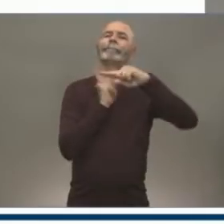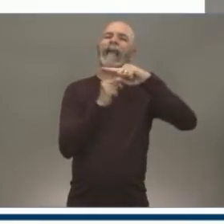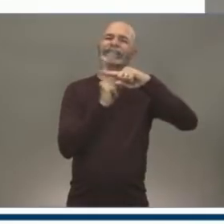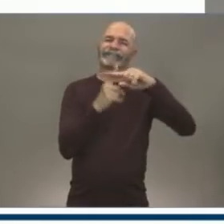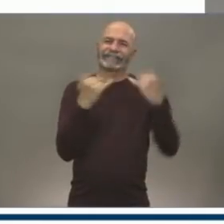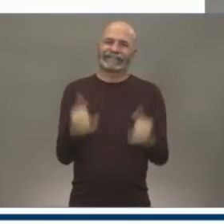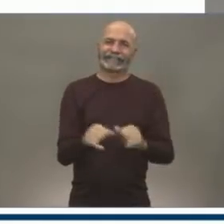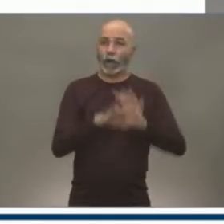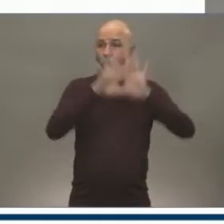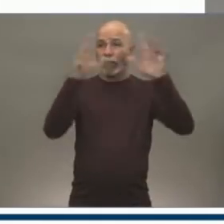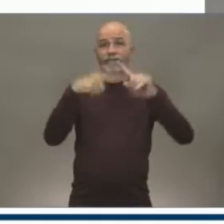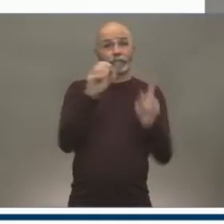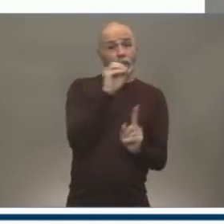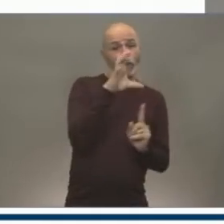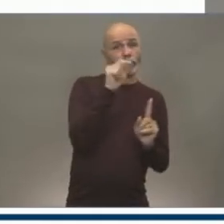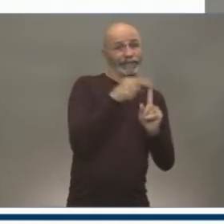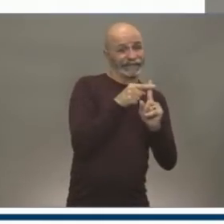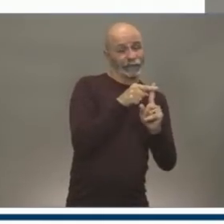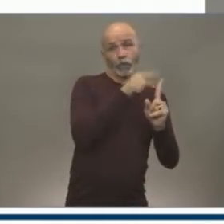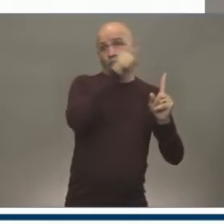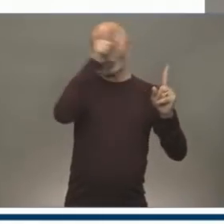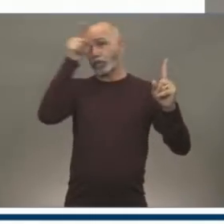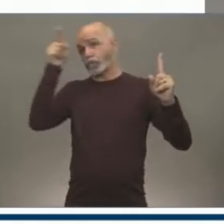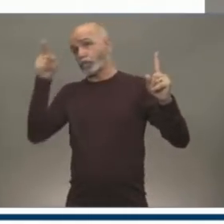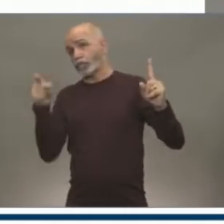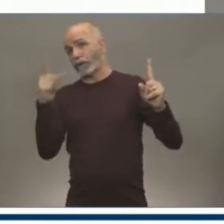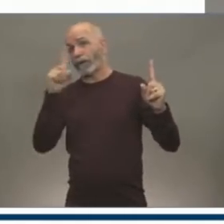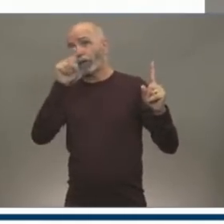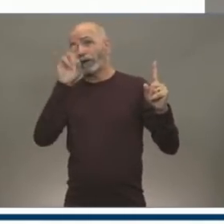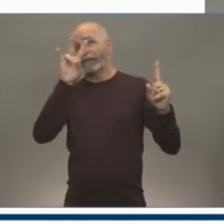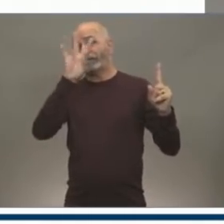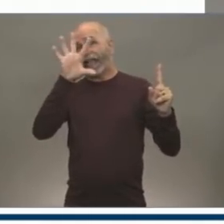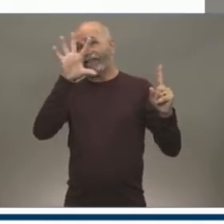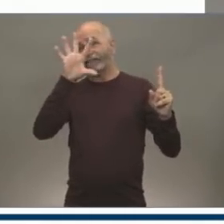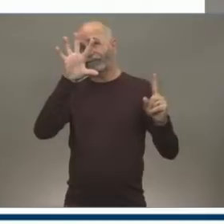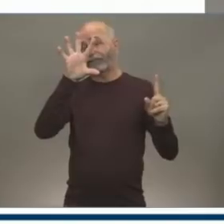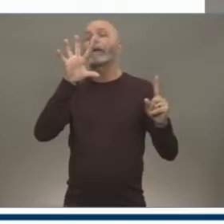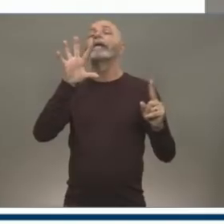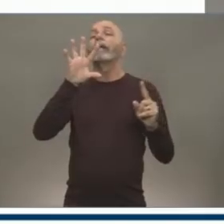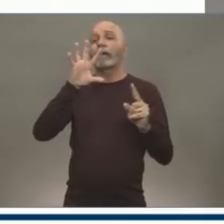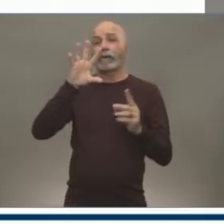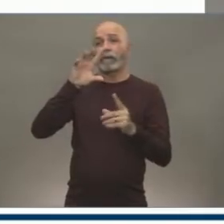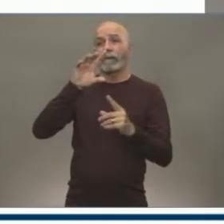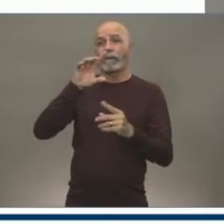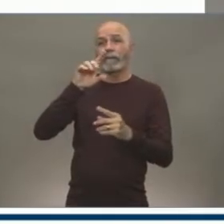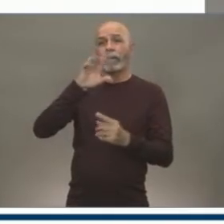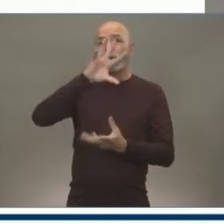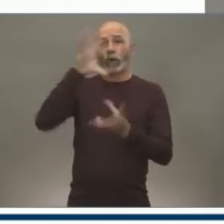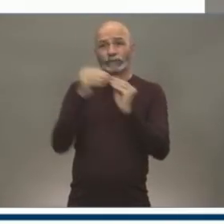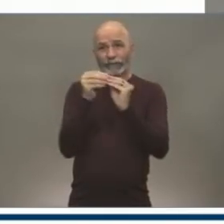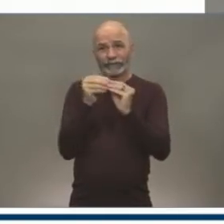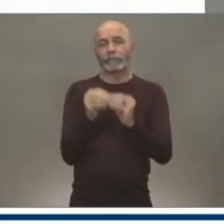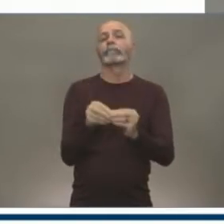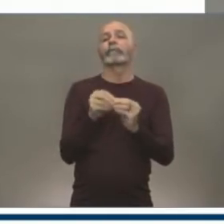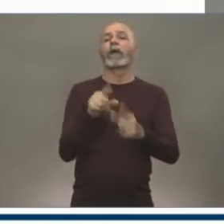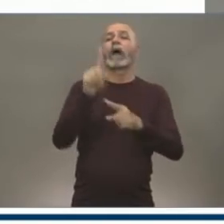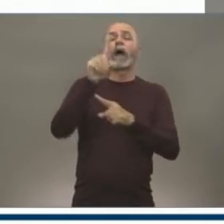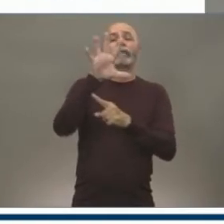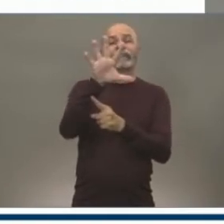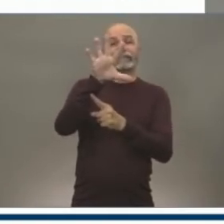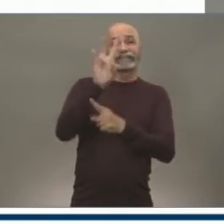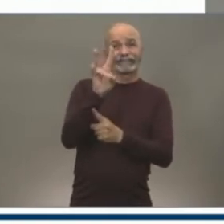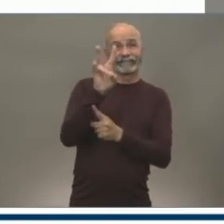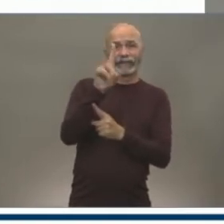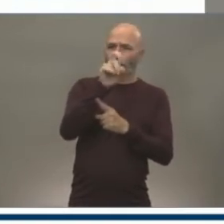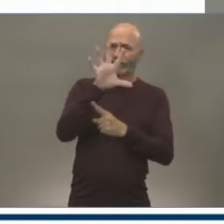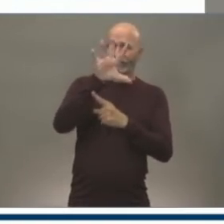been 175 cases in total. 57 of those are now considered resolved. And we are, in